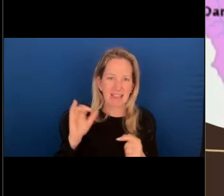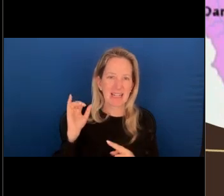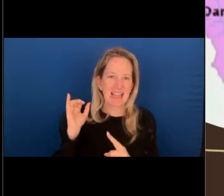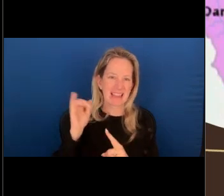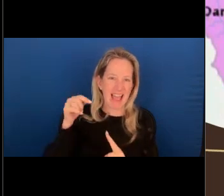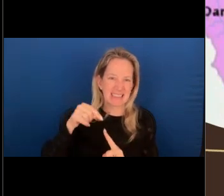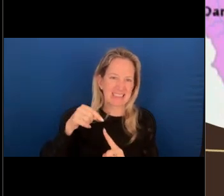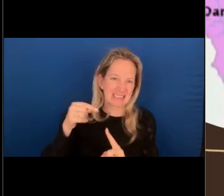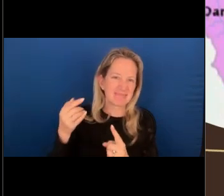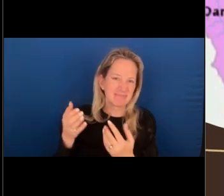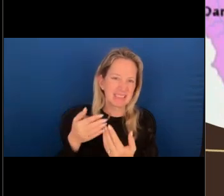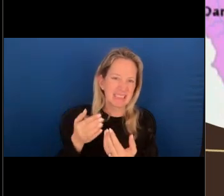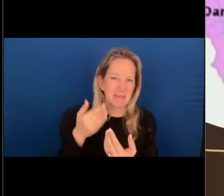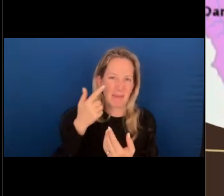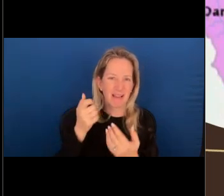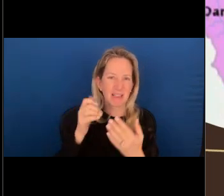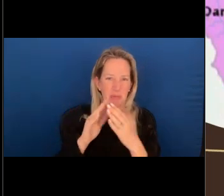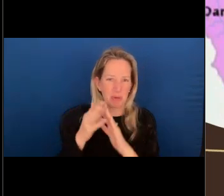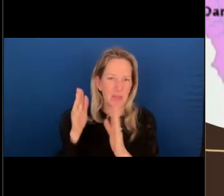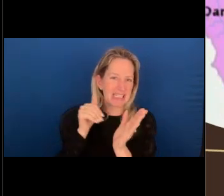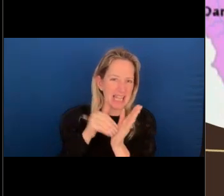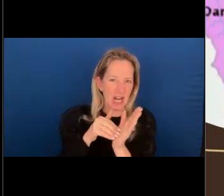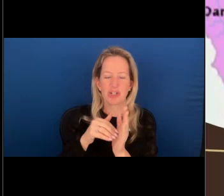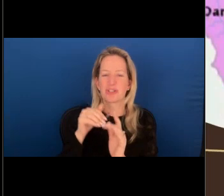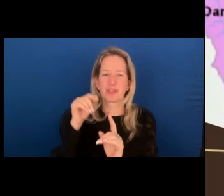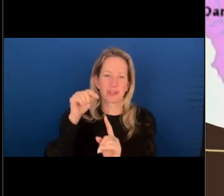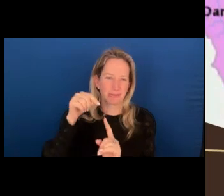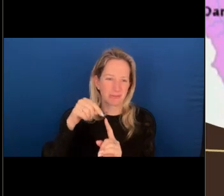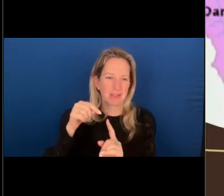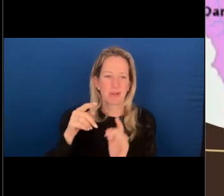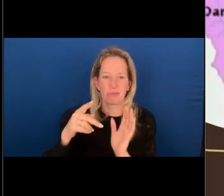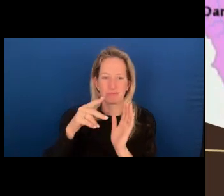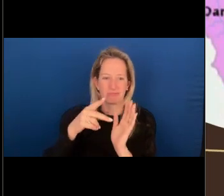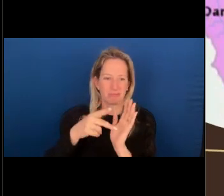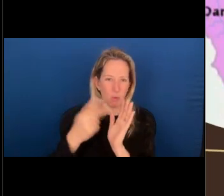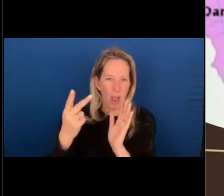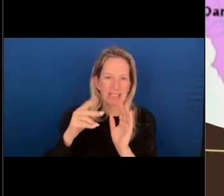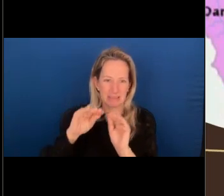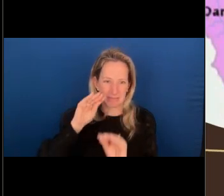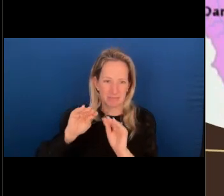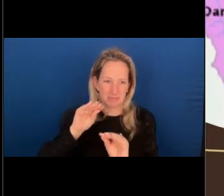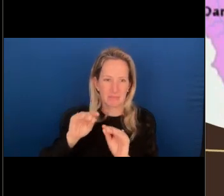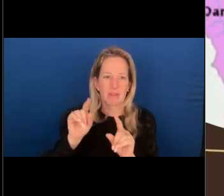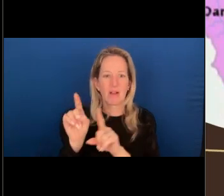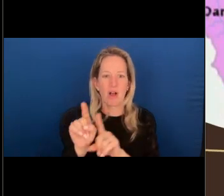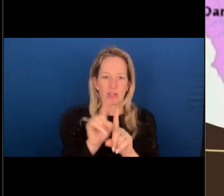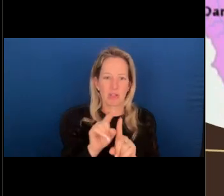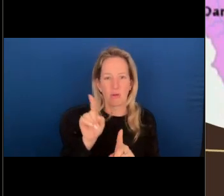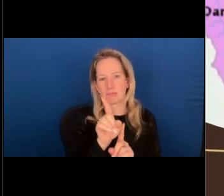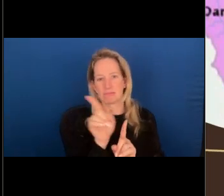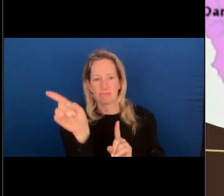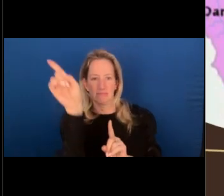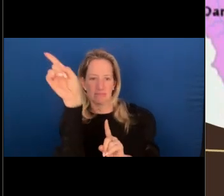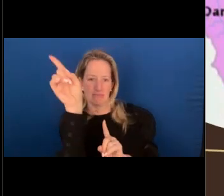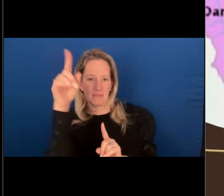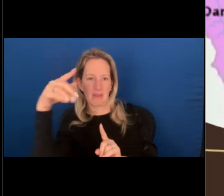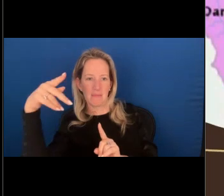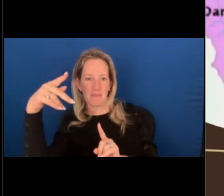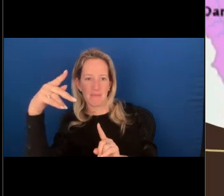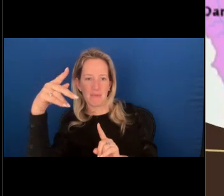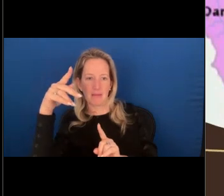centers and facilities throughout the city. So I have them represented twice. Friends of Pekessing all the way in the northeast, and Cobb's